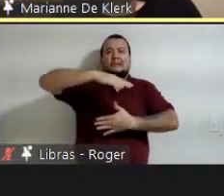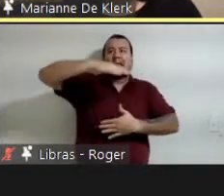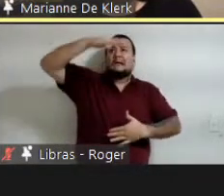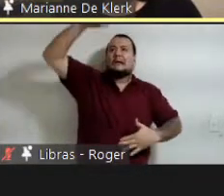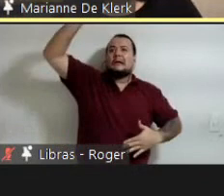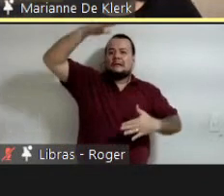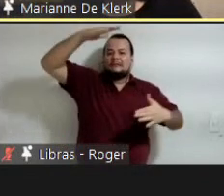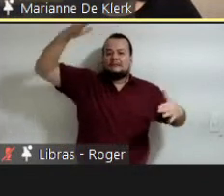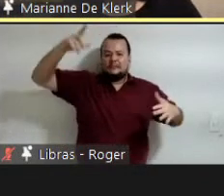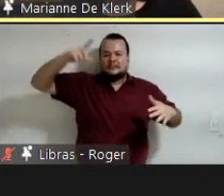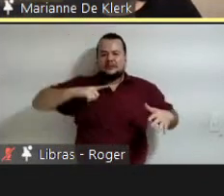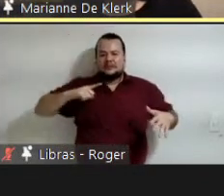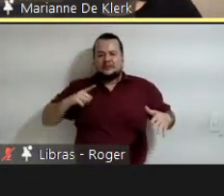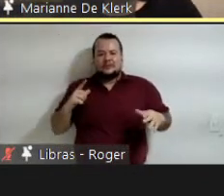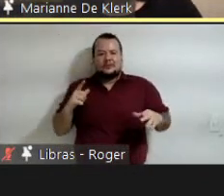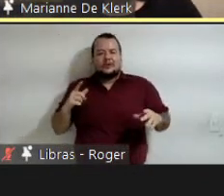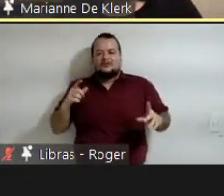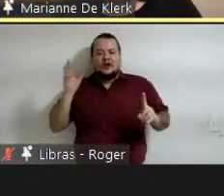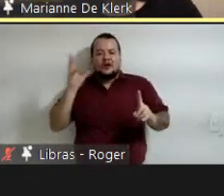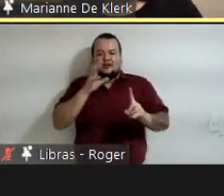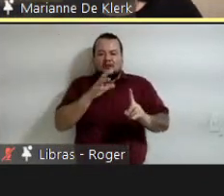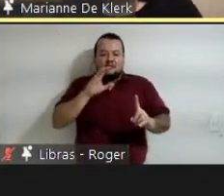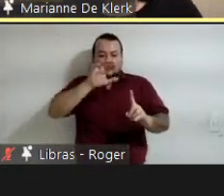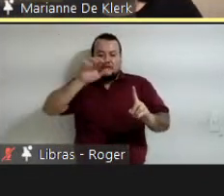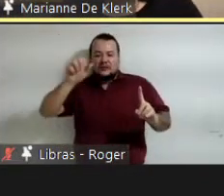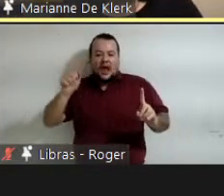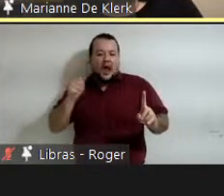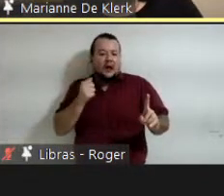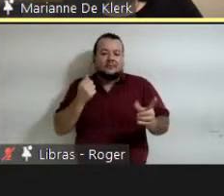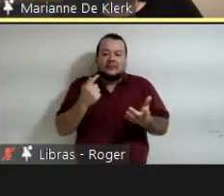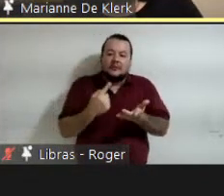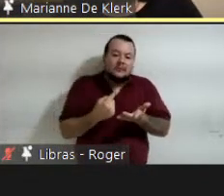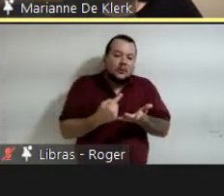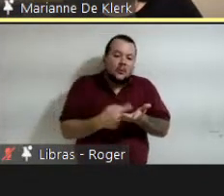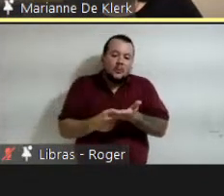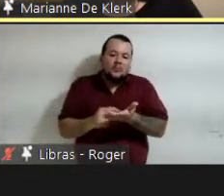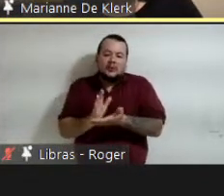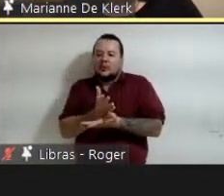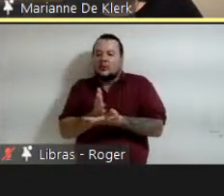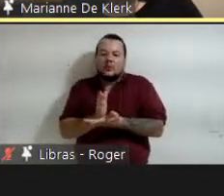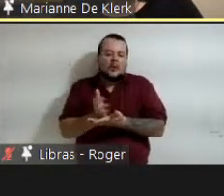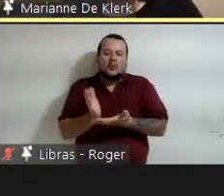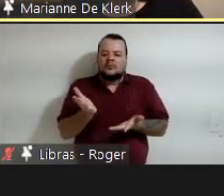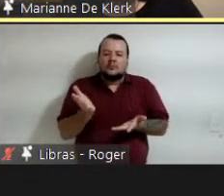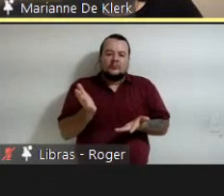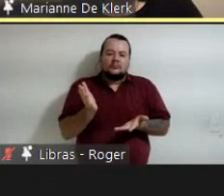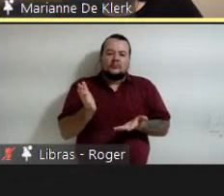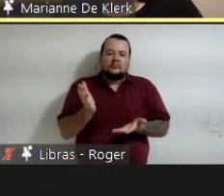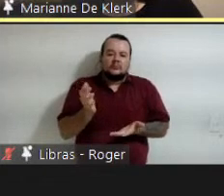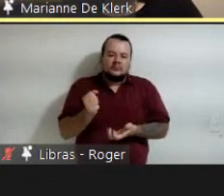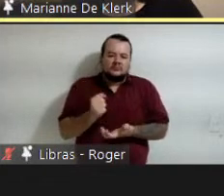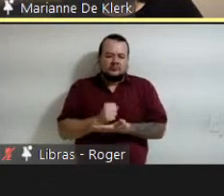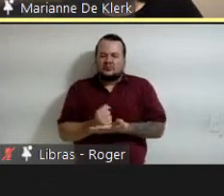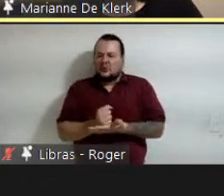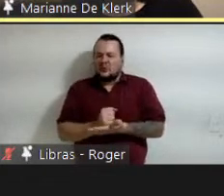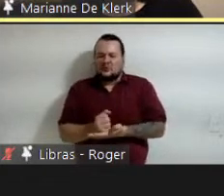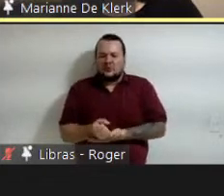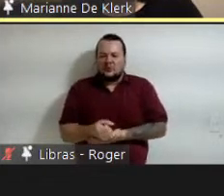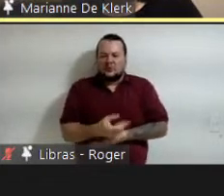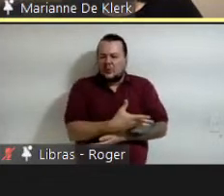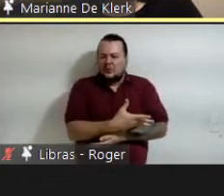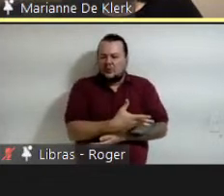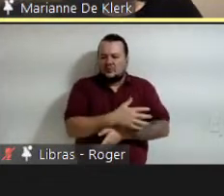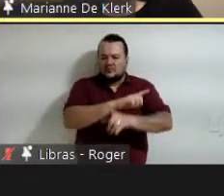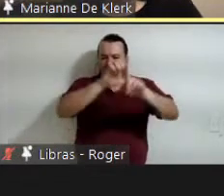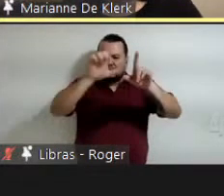more technological sun control of the northern facades. And this, again, that lower western block with the